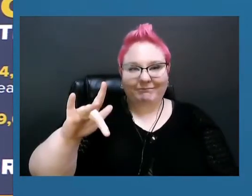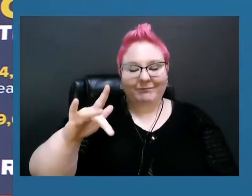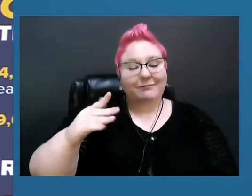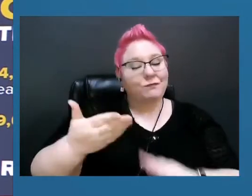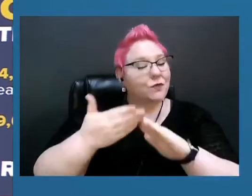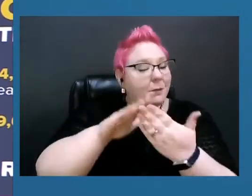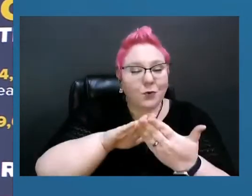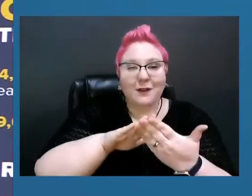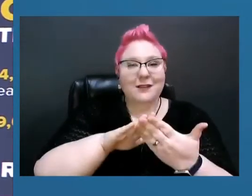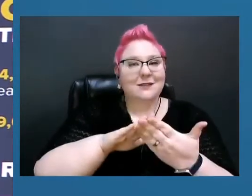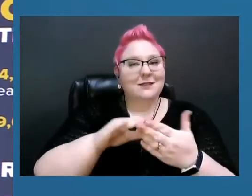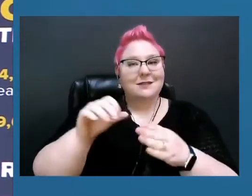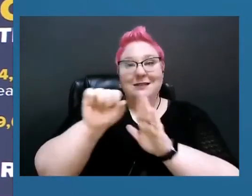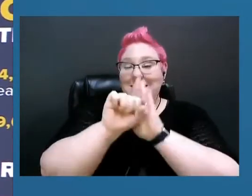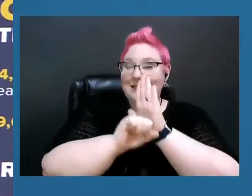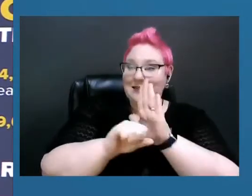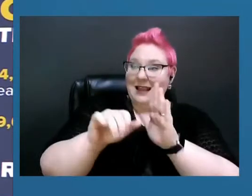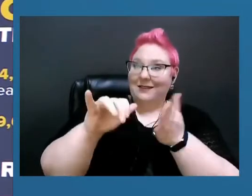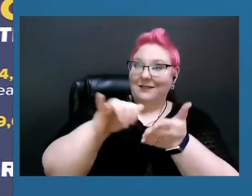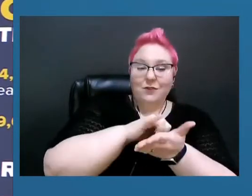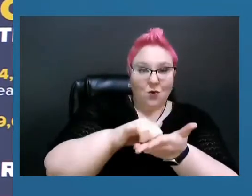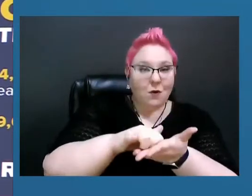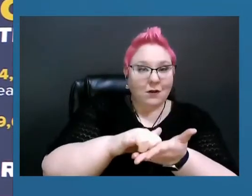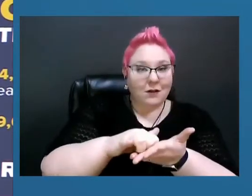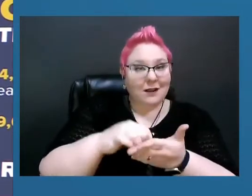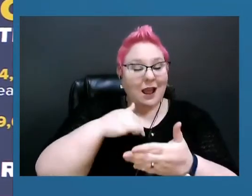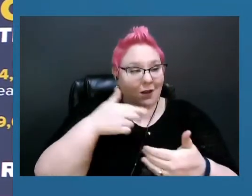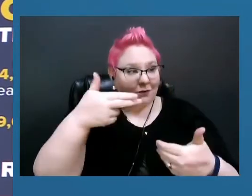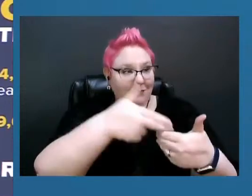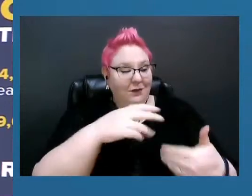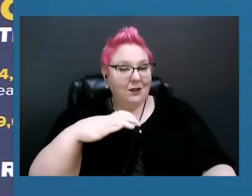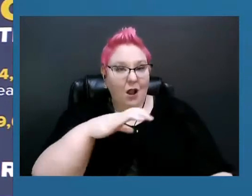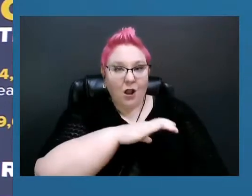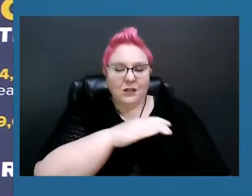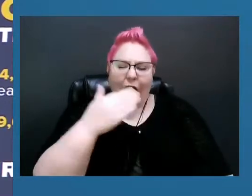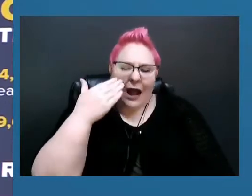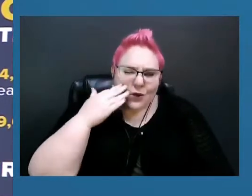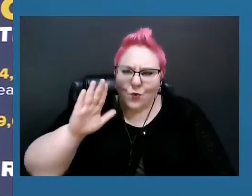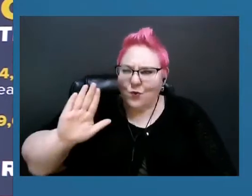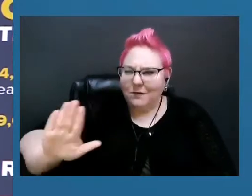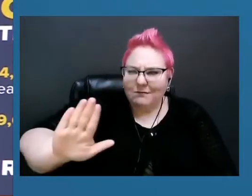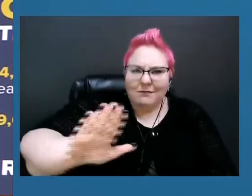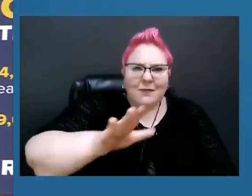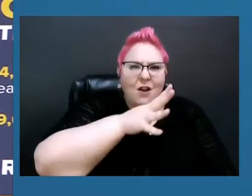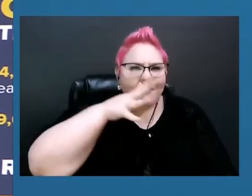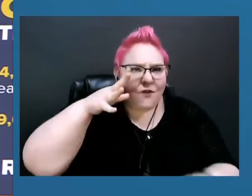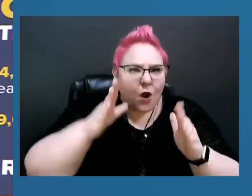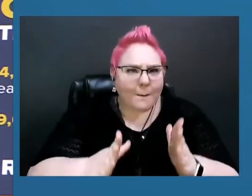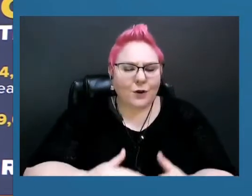communities in the state of New York as a member of Congress. I knew almost every farmer by name. One